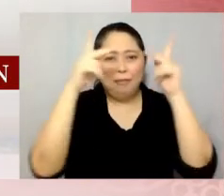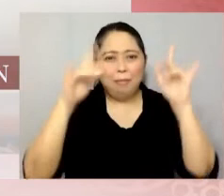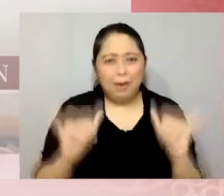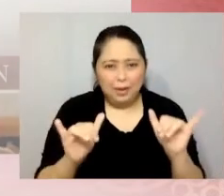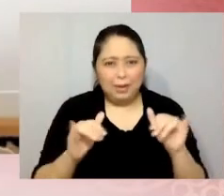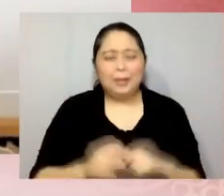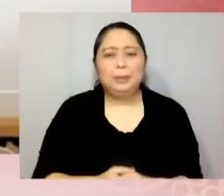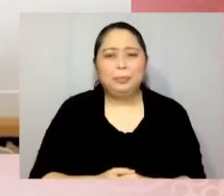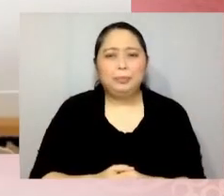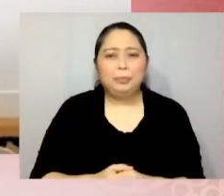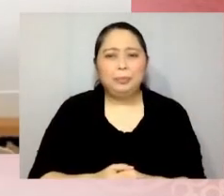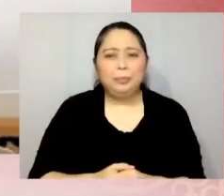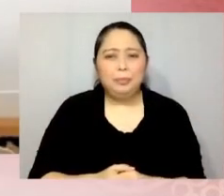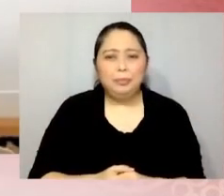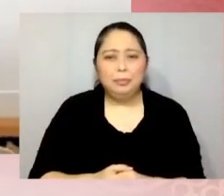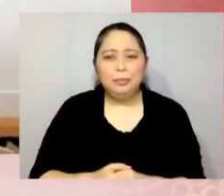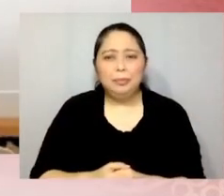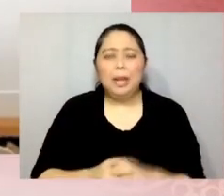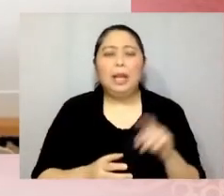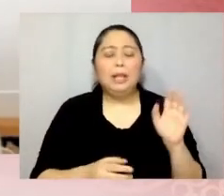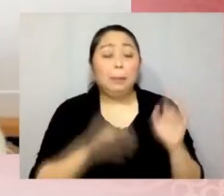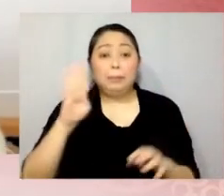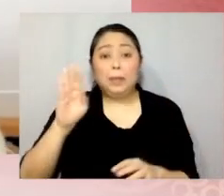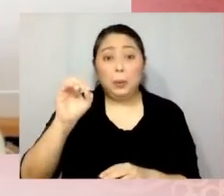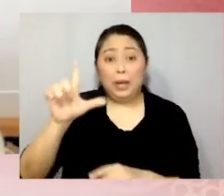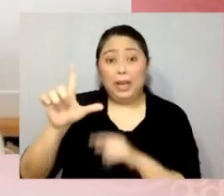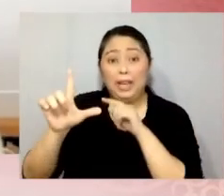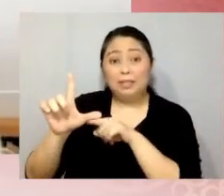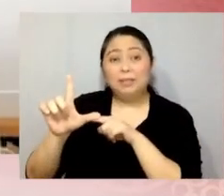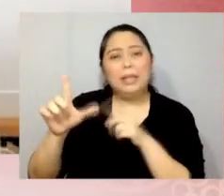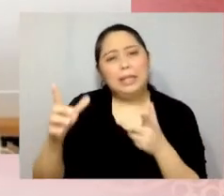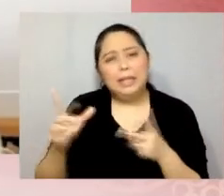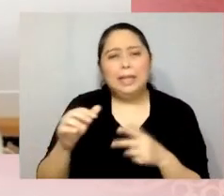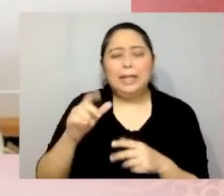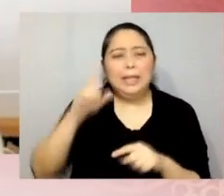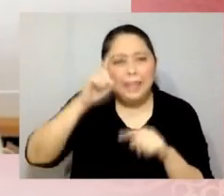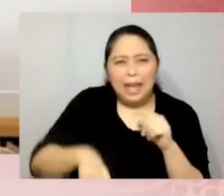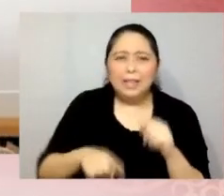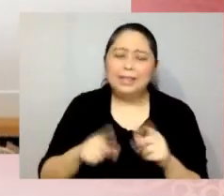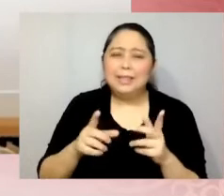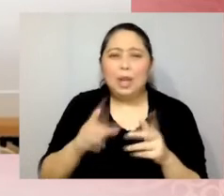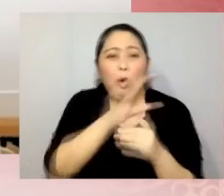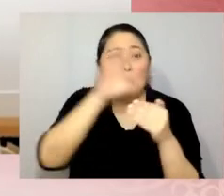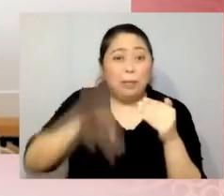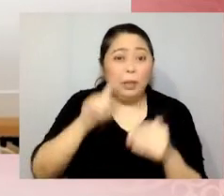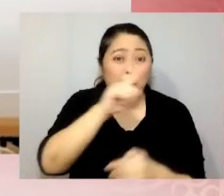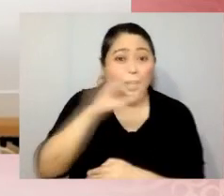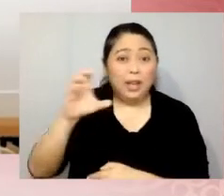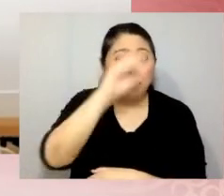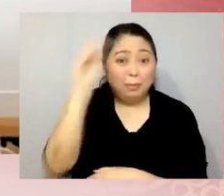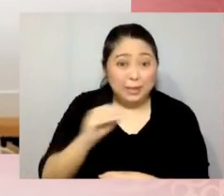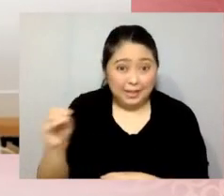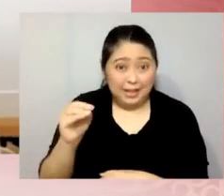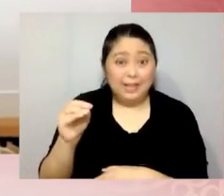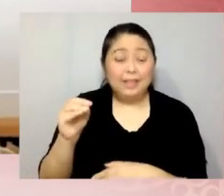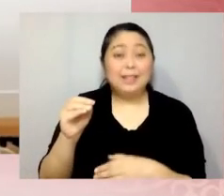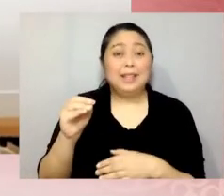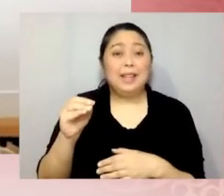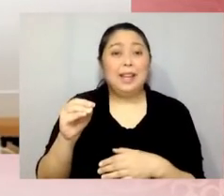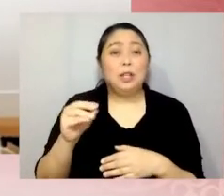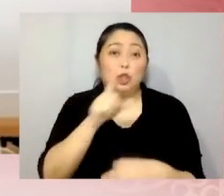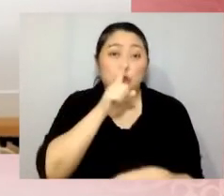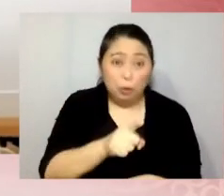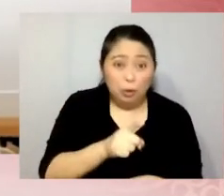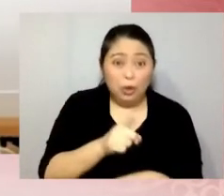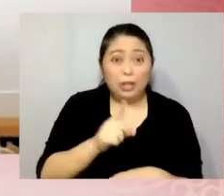However, while this alone cannot fully ensure that the issues and agenda surrounding the youth and the IP will be fully